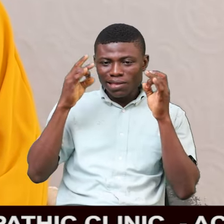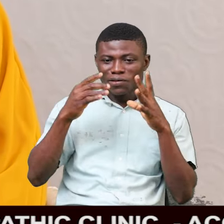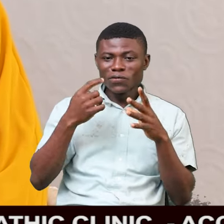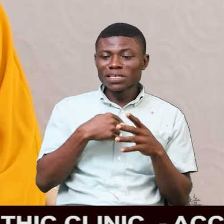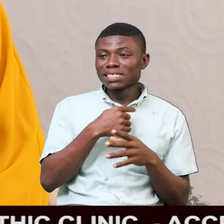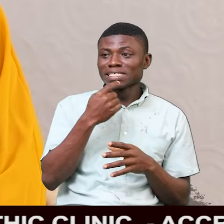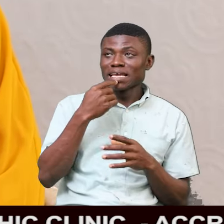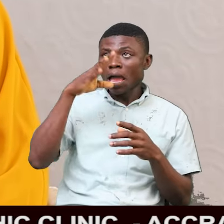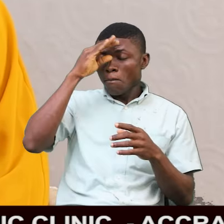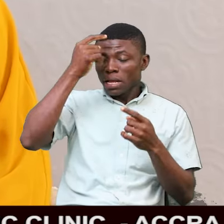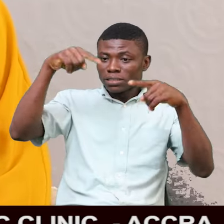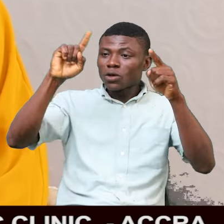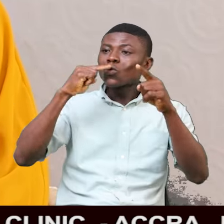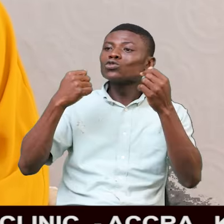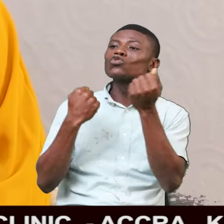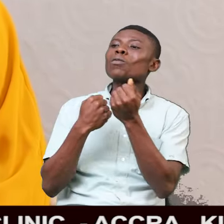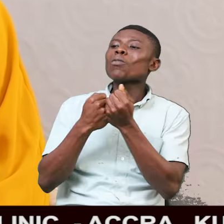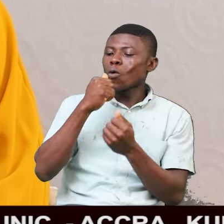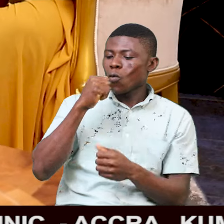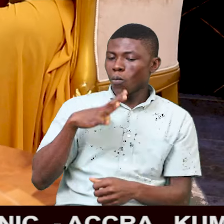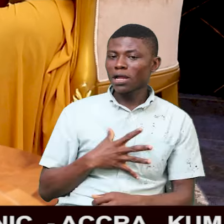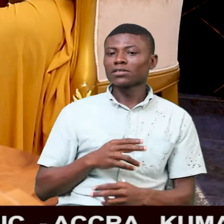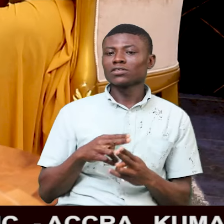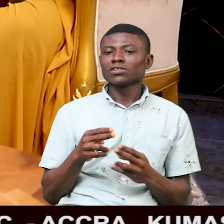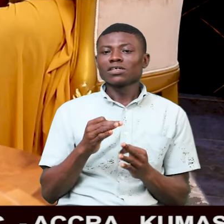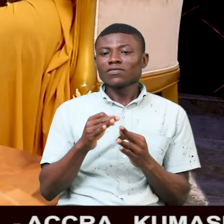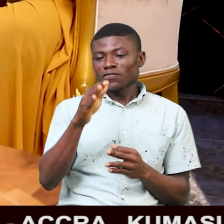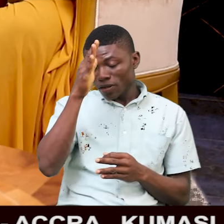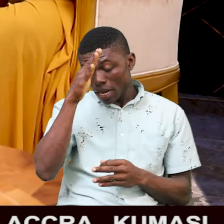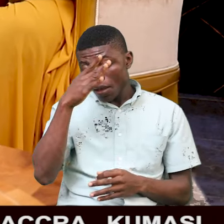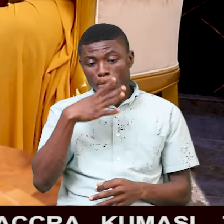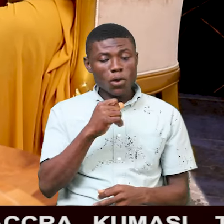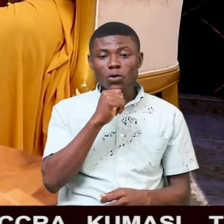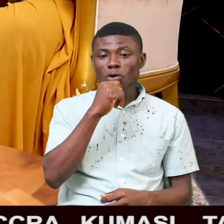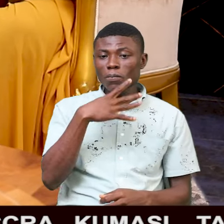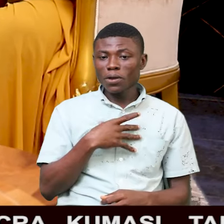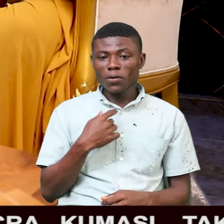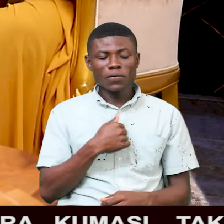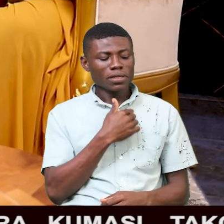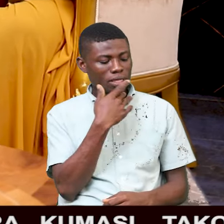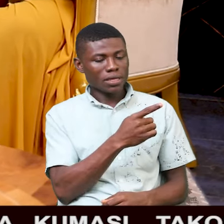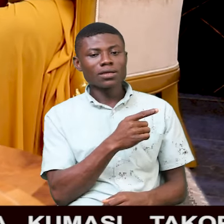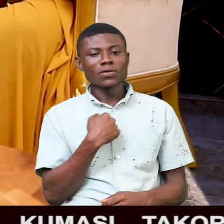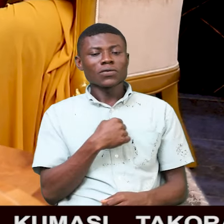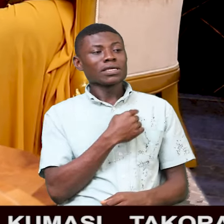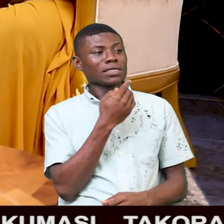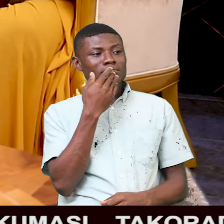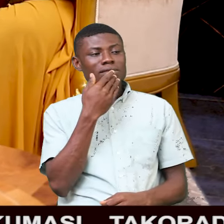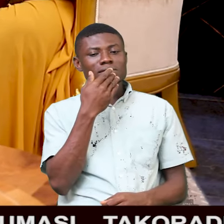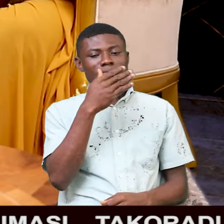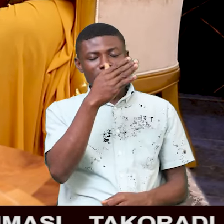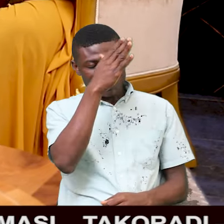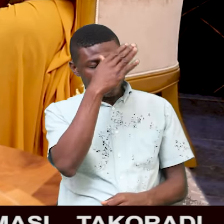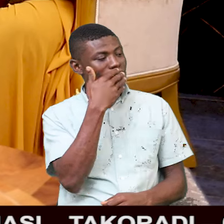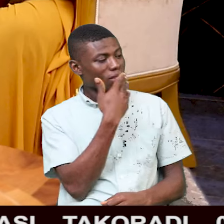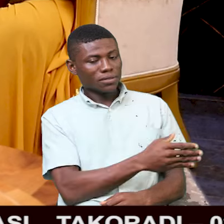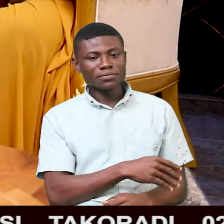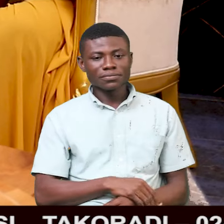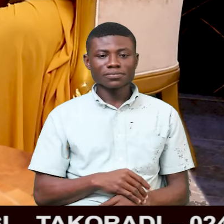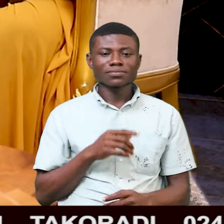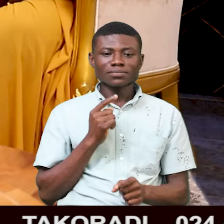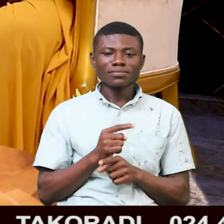say behind a successful man, there is a woman. Inti Papa, you won't put a baby quiet. Papa does